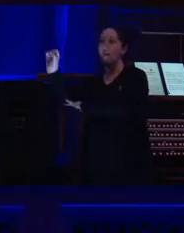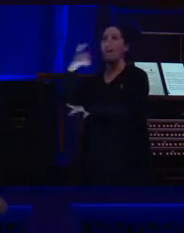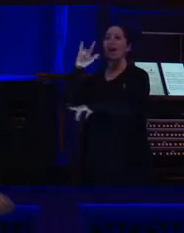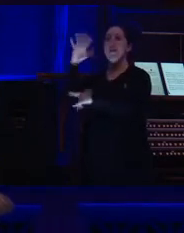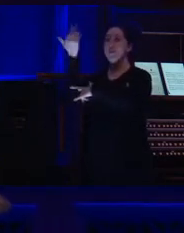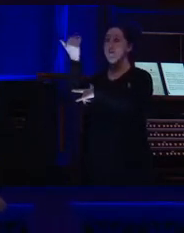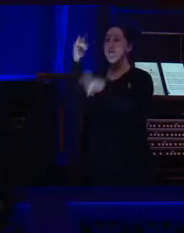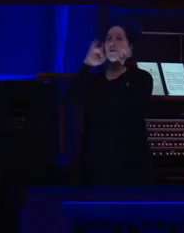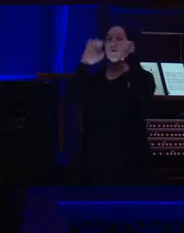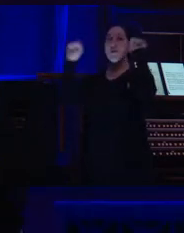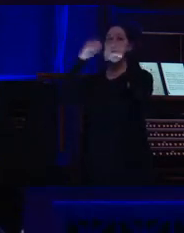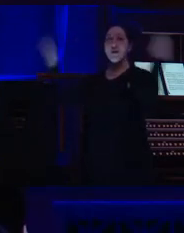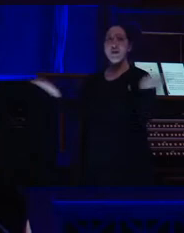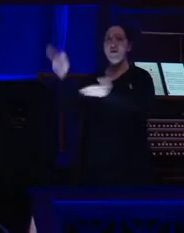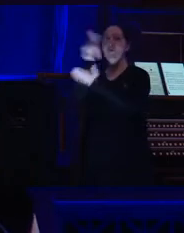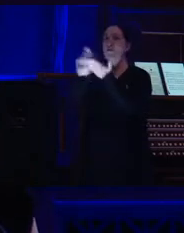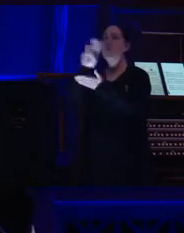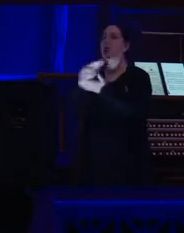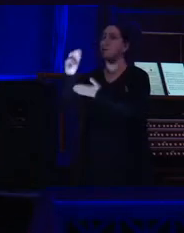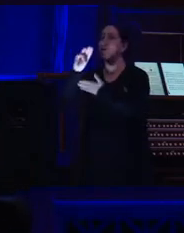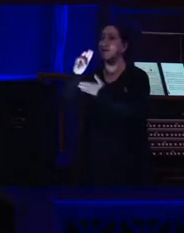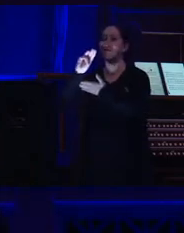president of the University of Michigan.